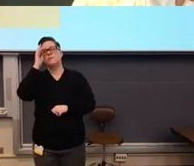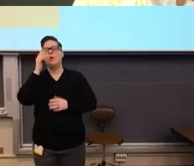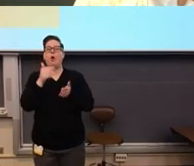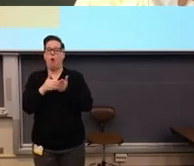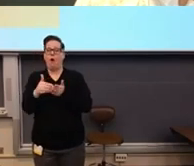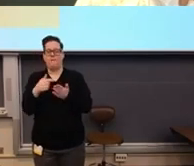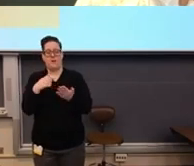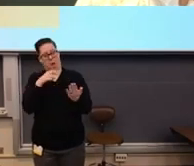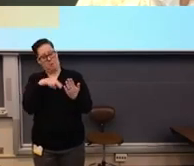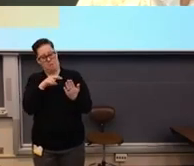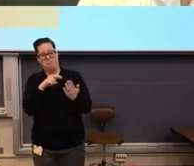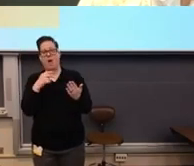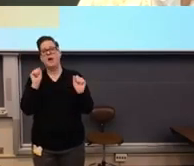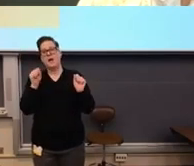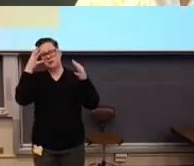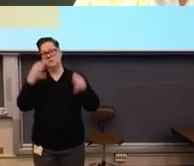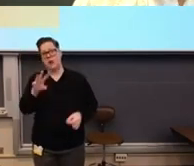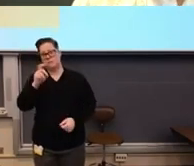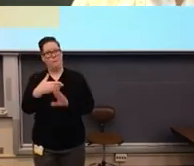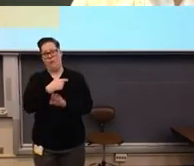can make the diagnosis before I see the patient.